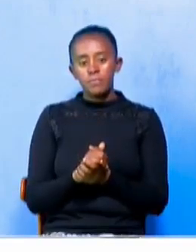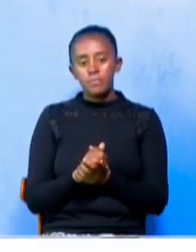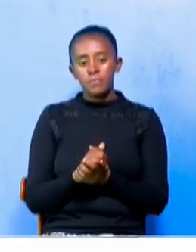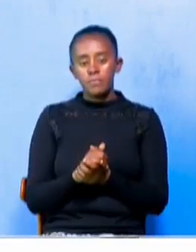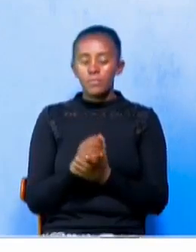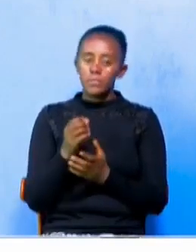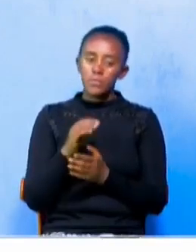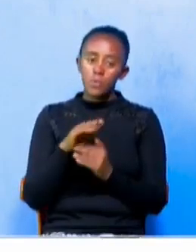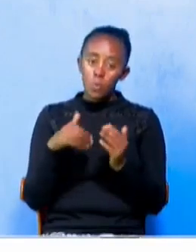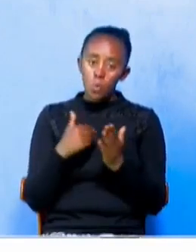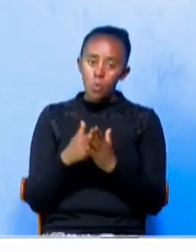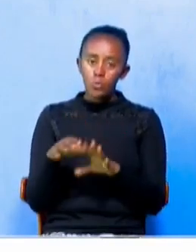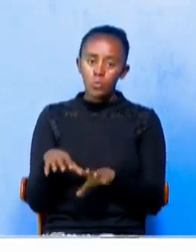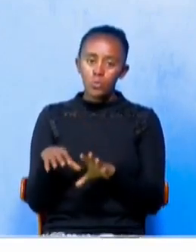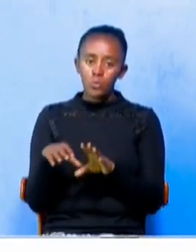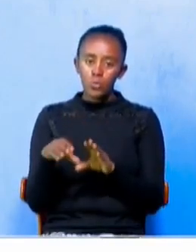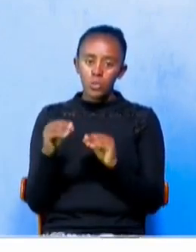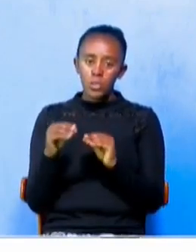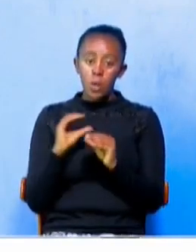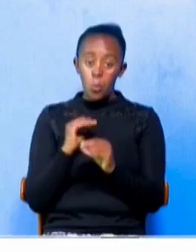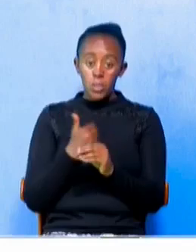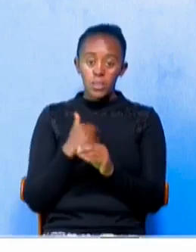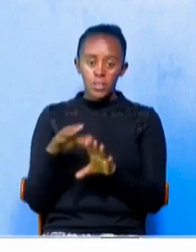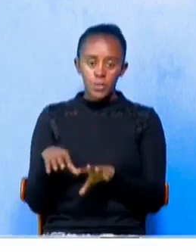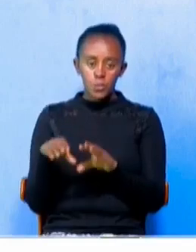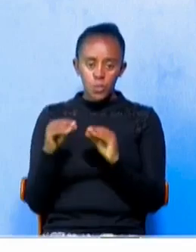Our students are